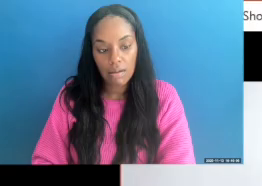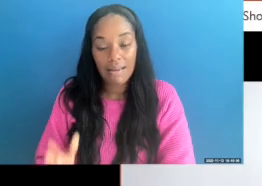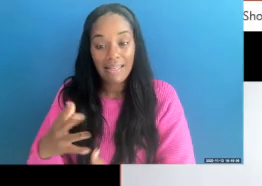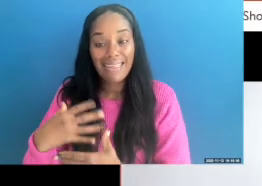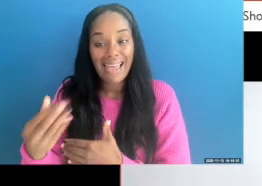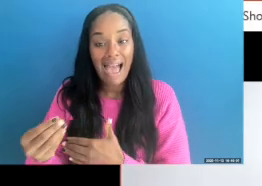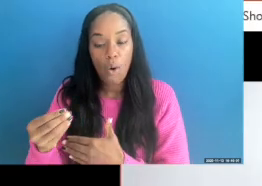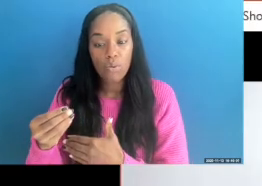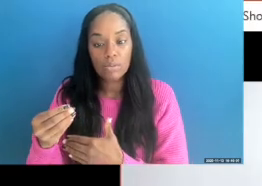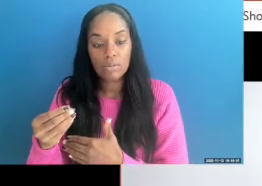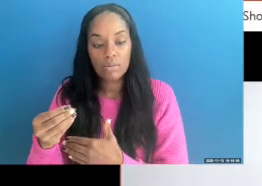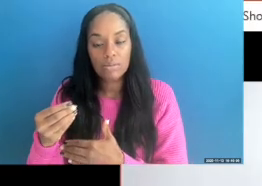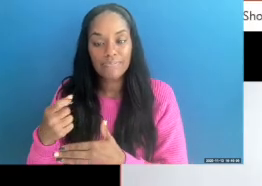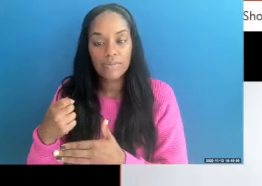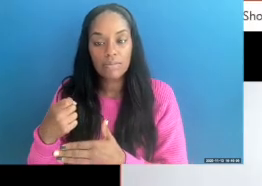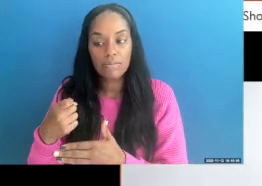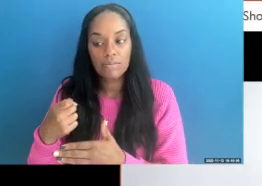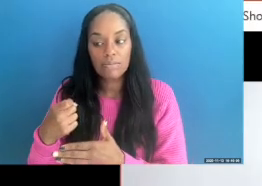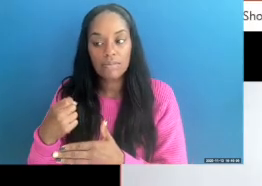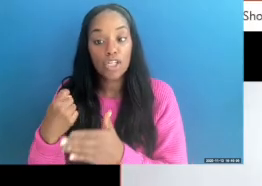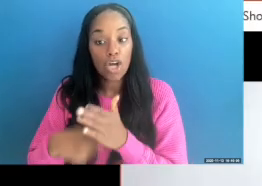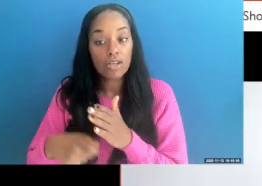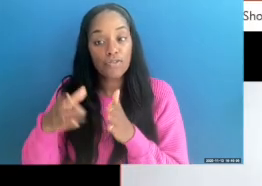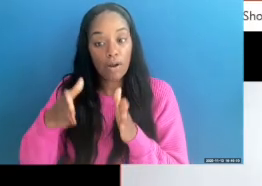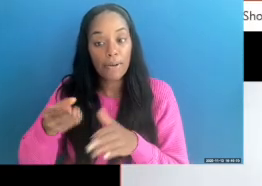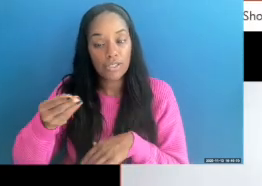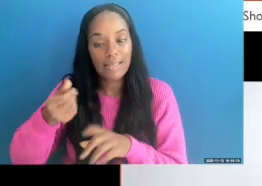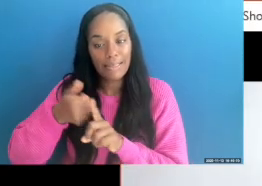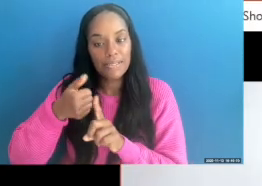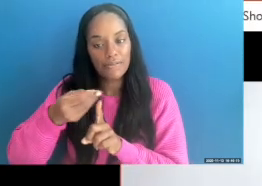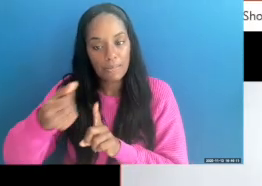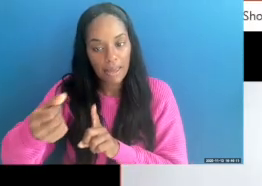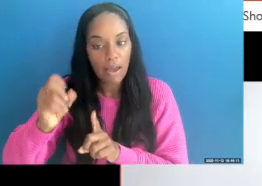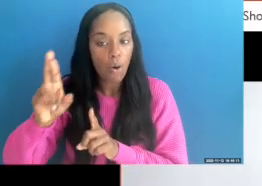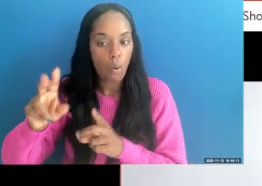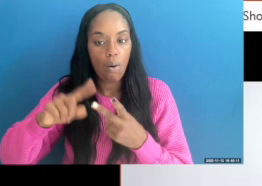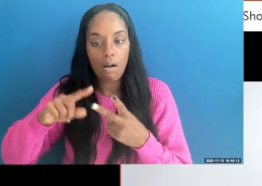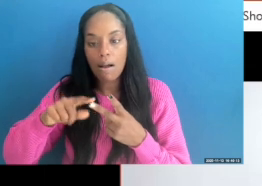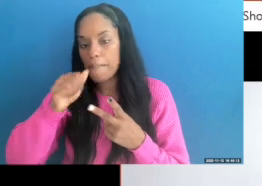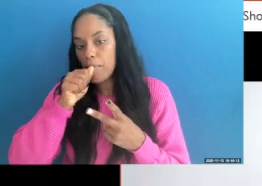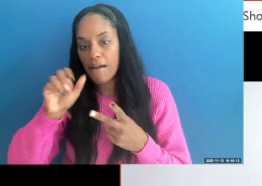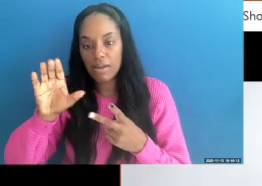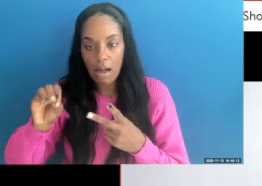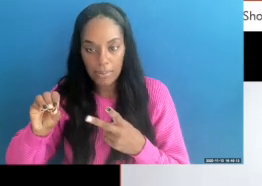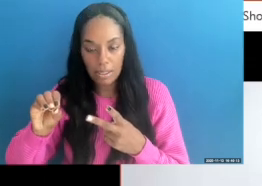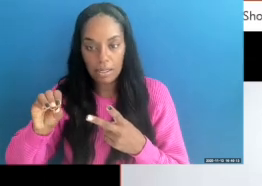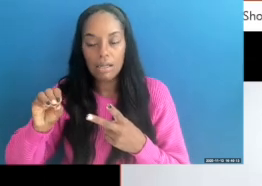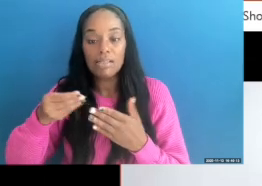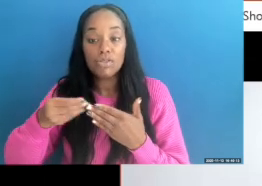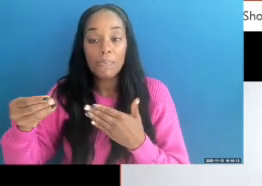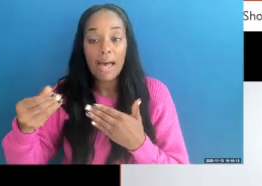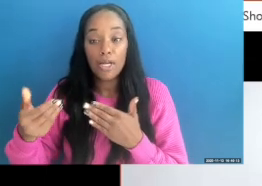Concerning the out-of-pocket costs for an individual or a